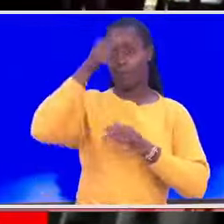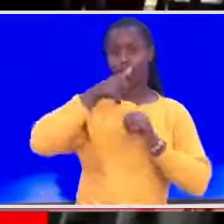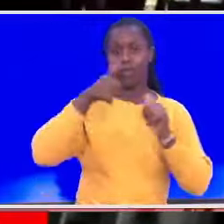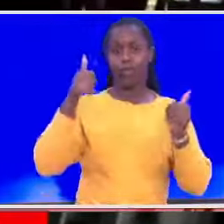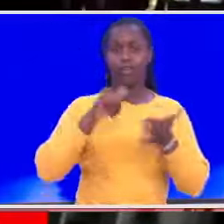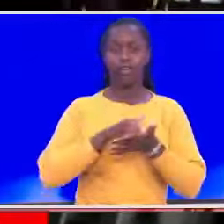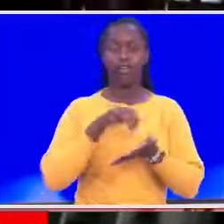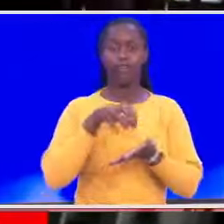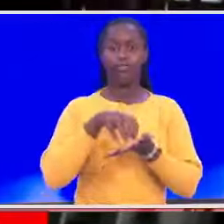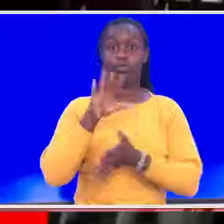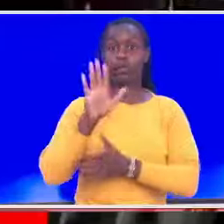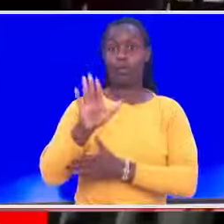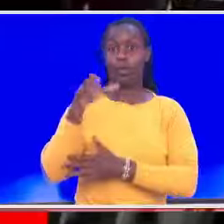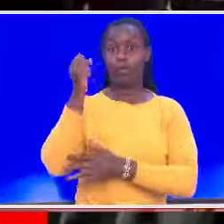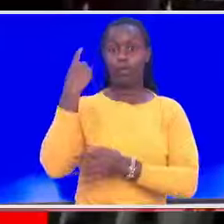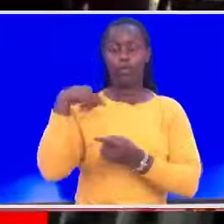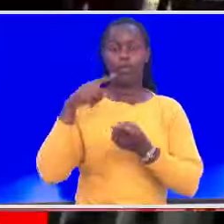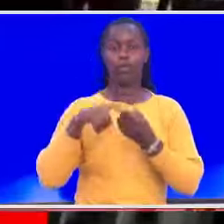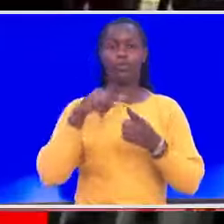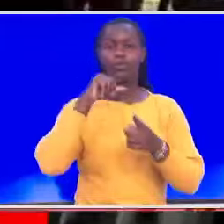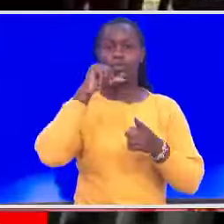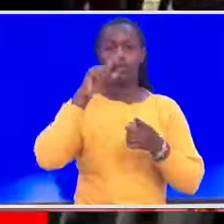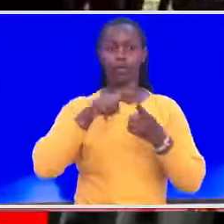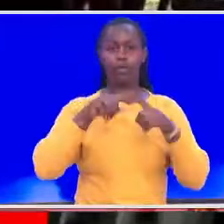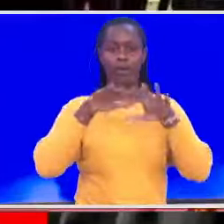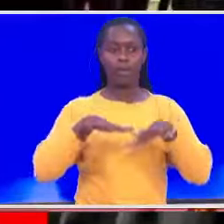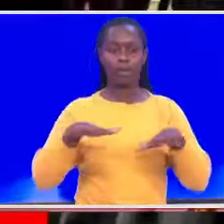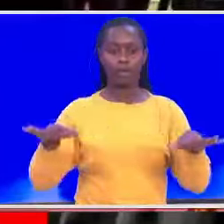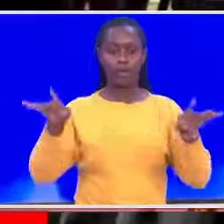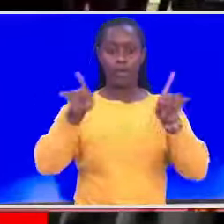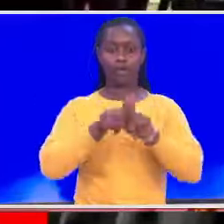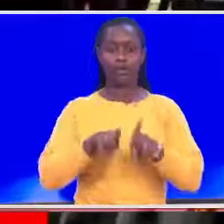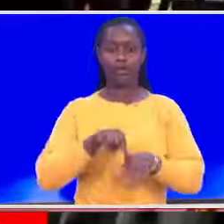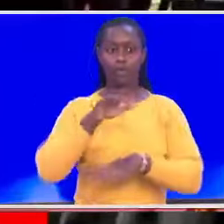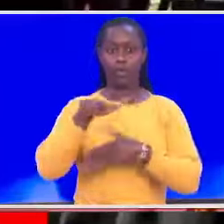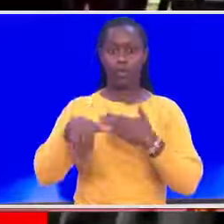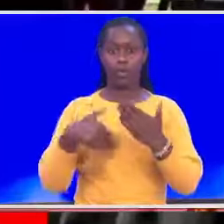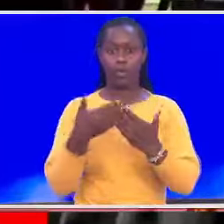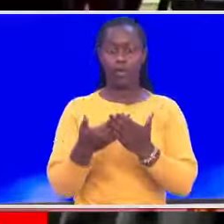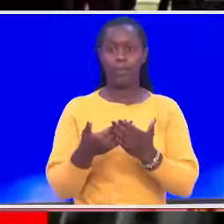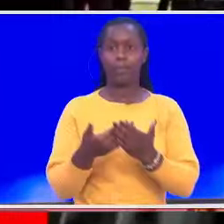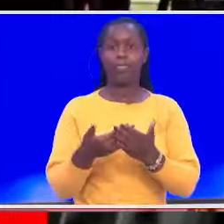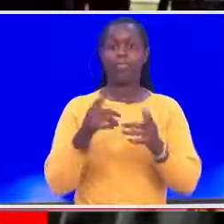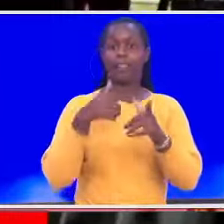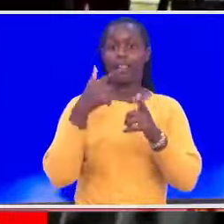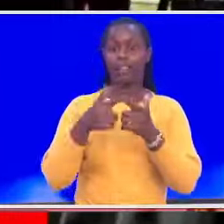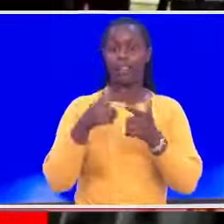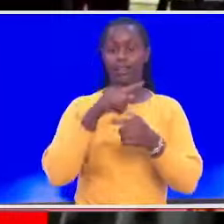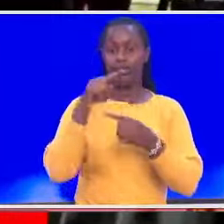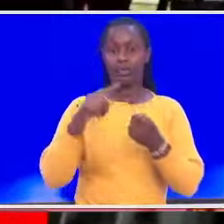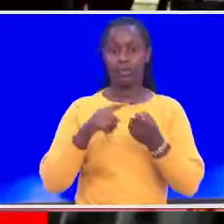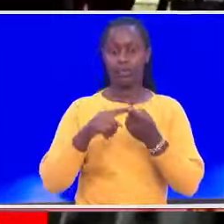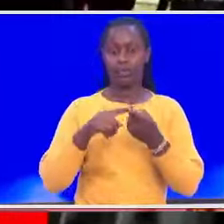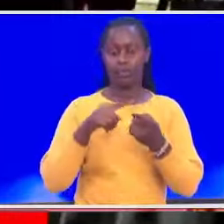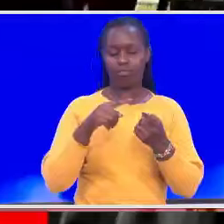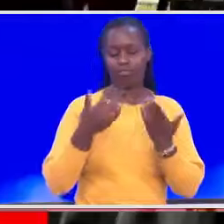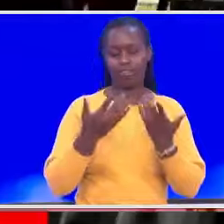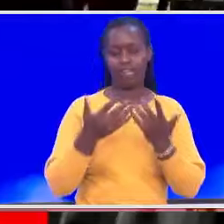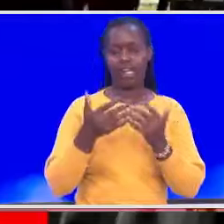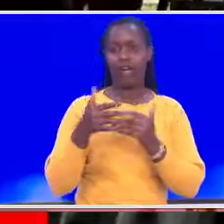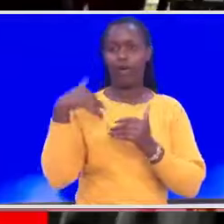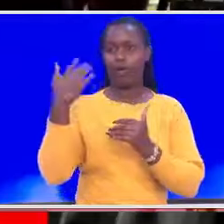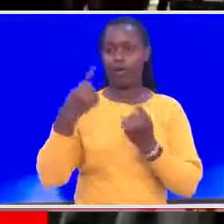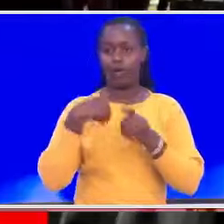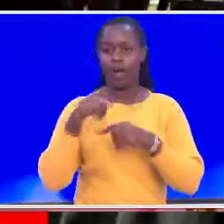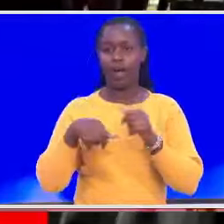position was temporary and it would always end. Leading up to his death, he